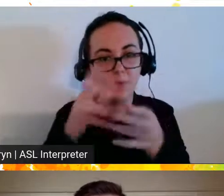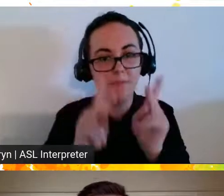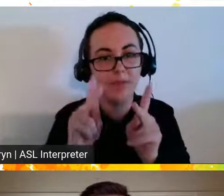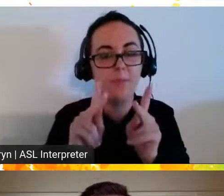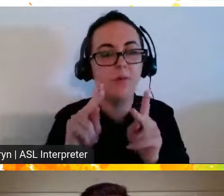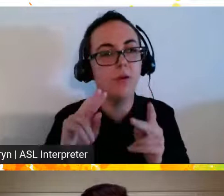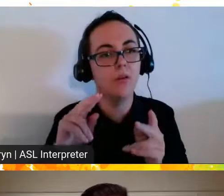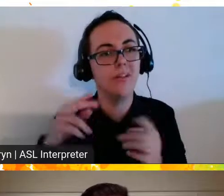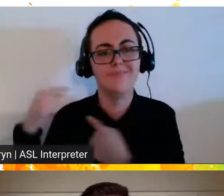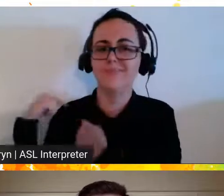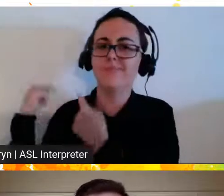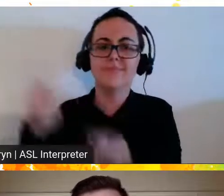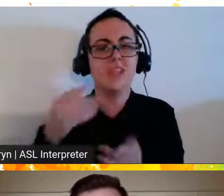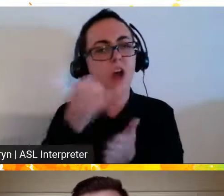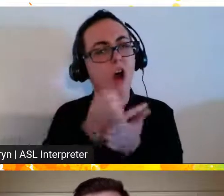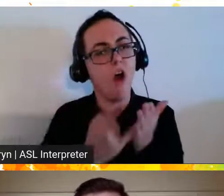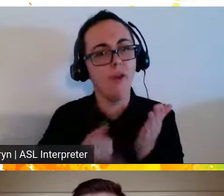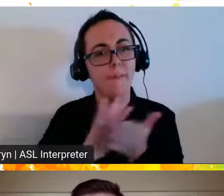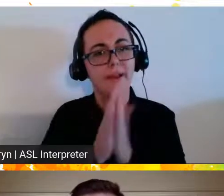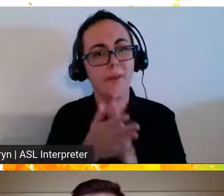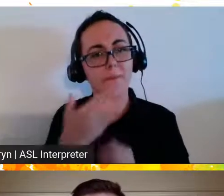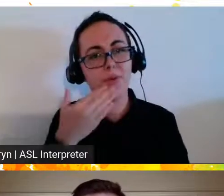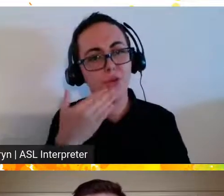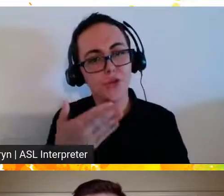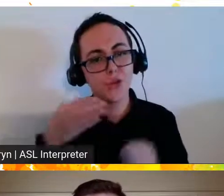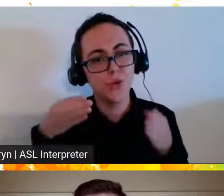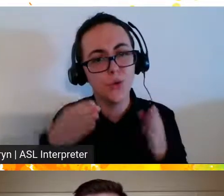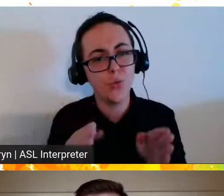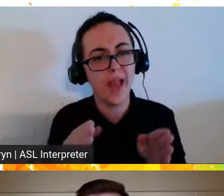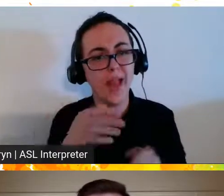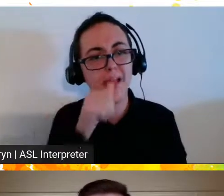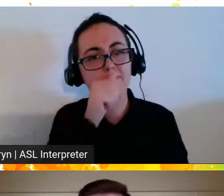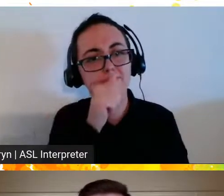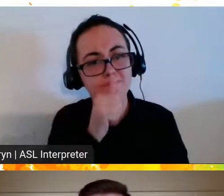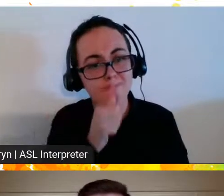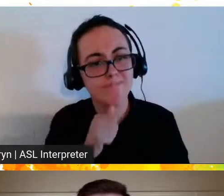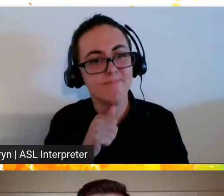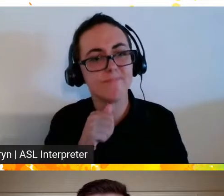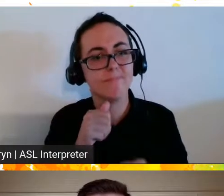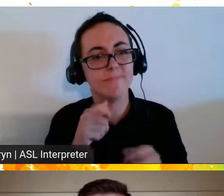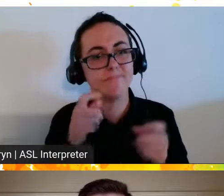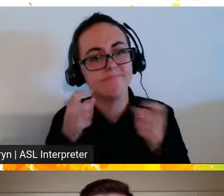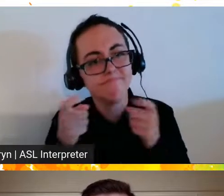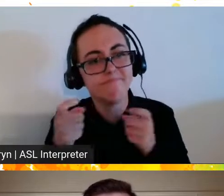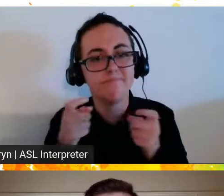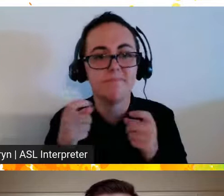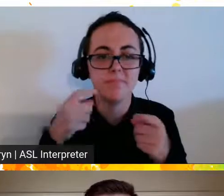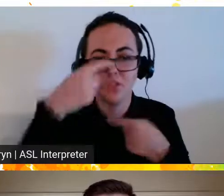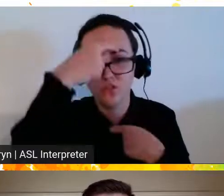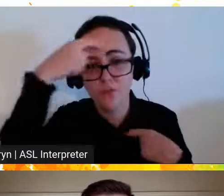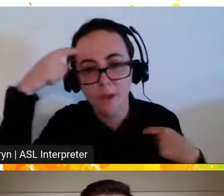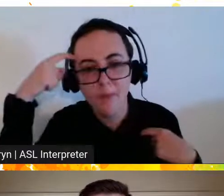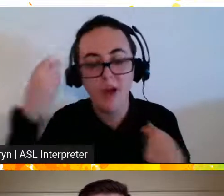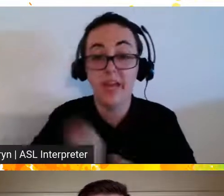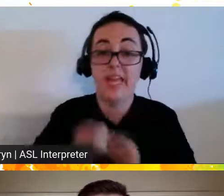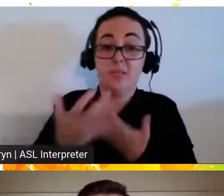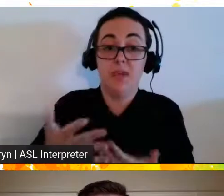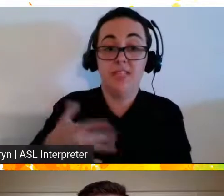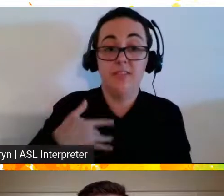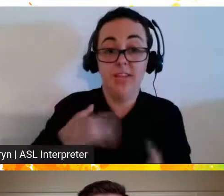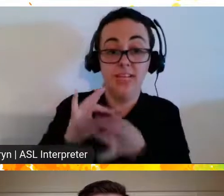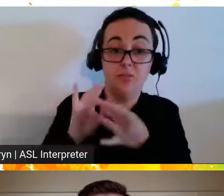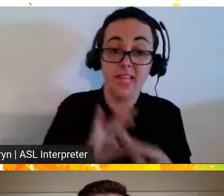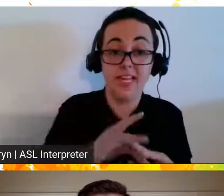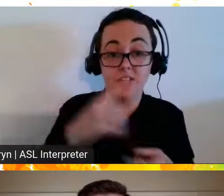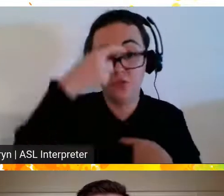great way for people to cope with that trauma, to express their feelings about that trauma. And I think